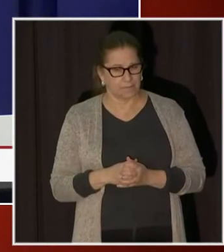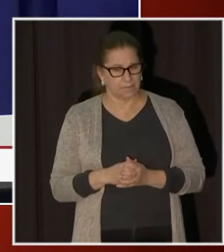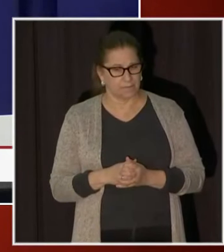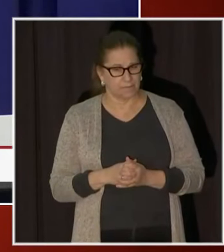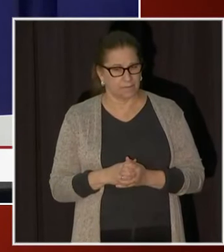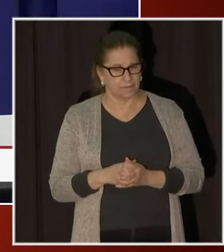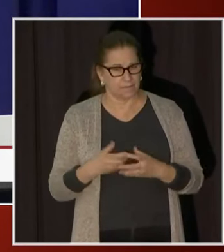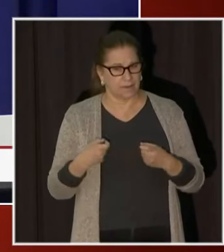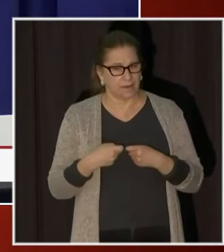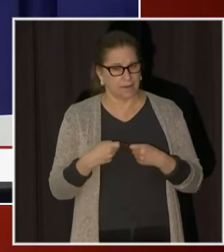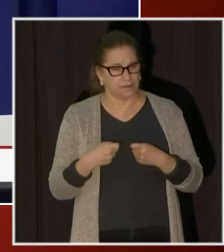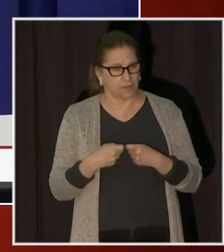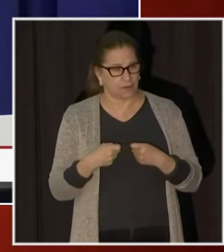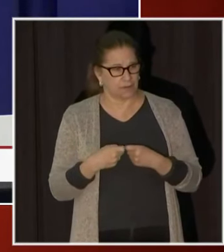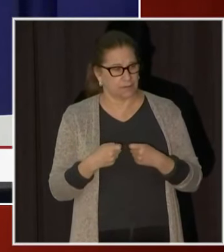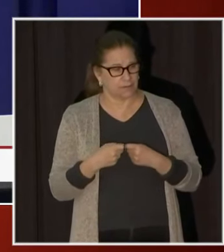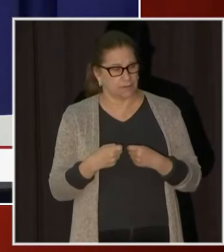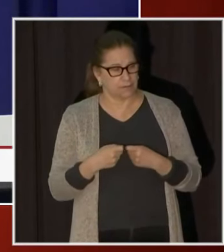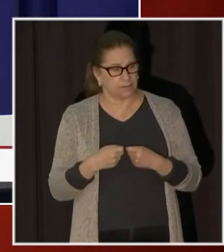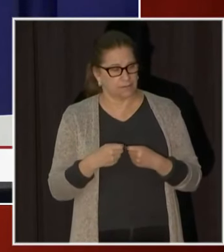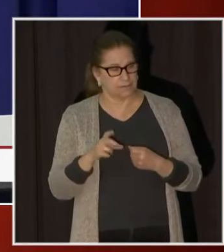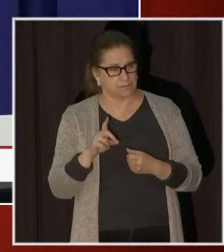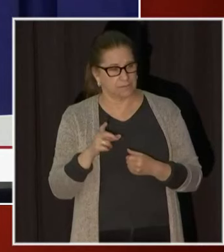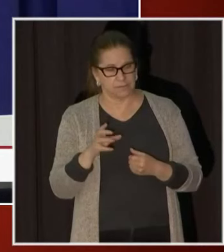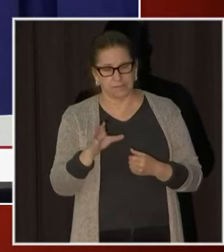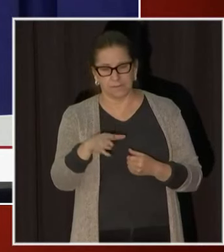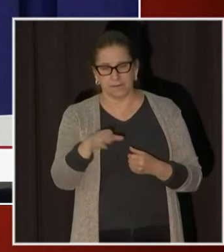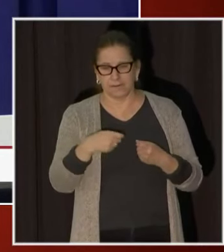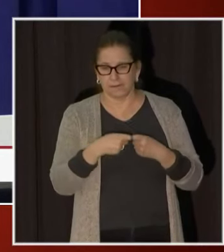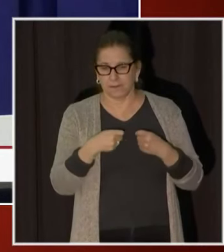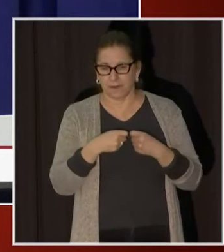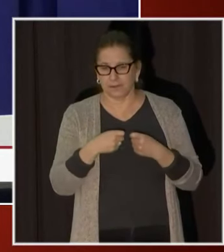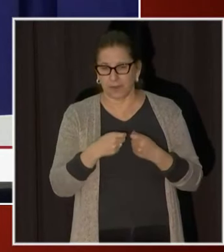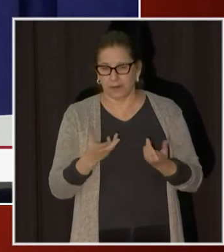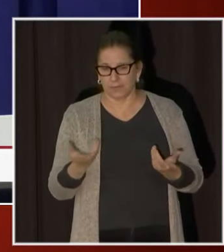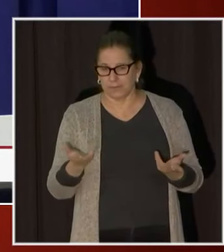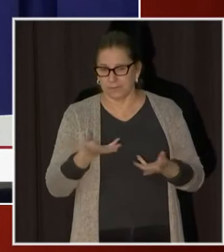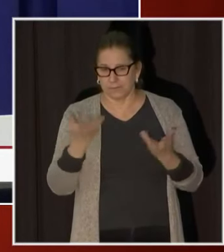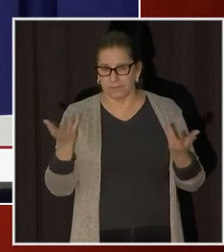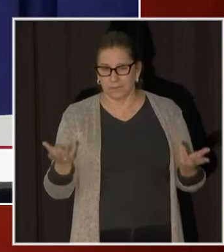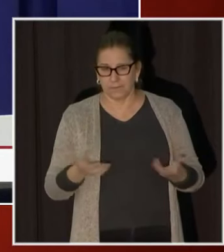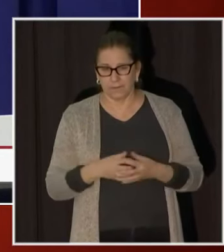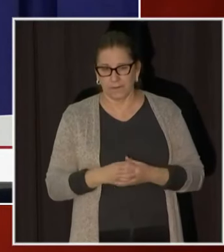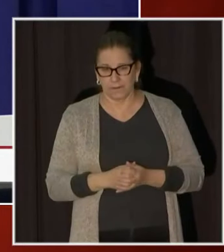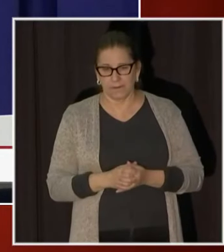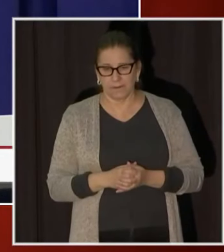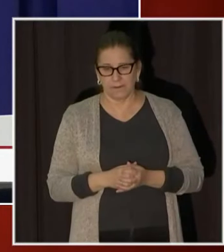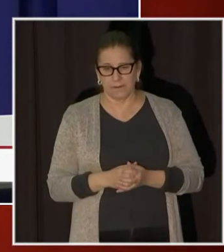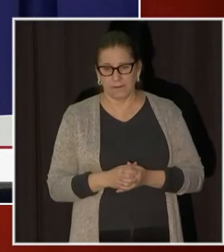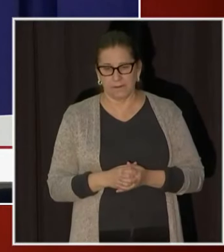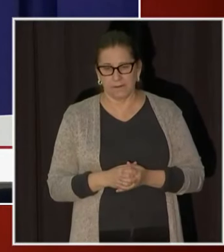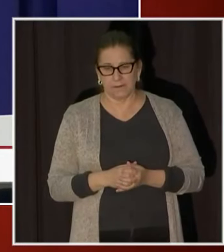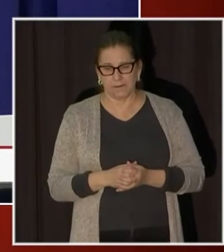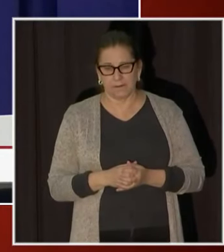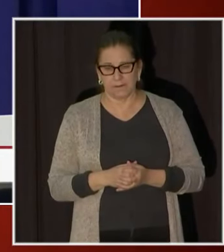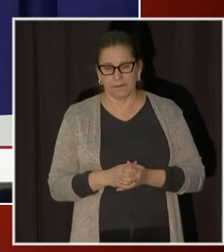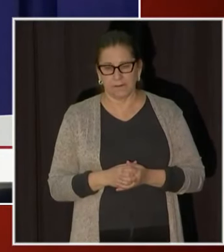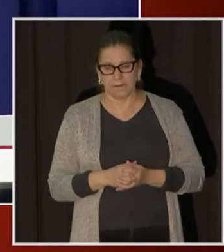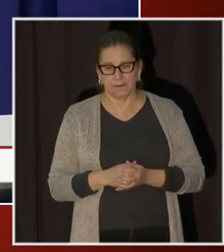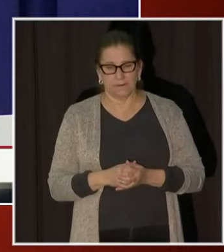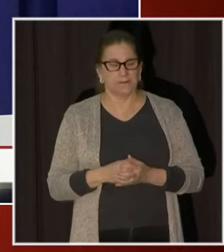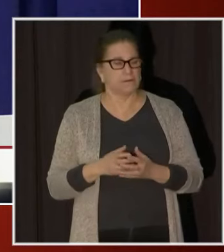from, but it does not change the actual number of patients who are admitted to the hospital.